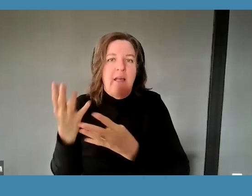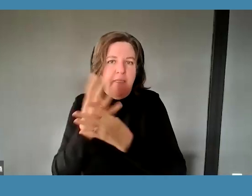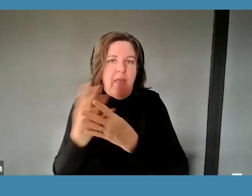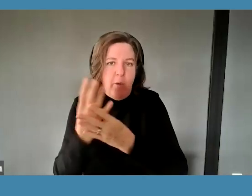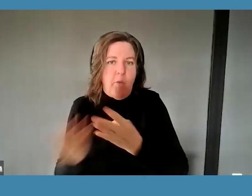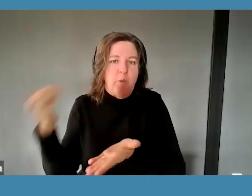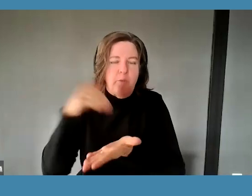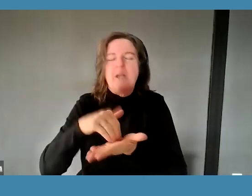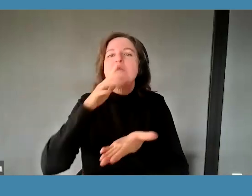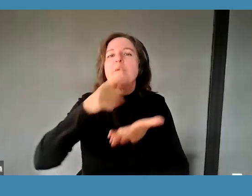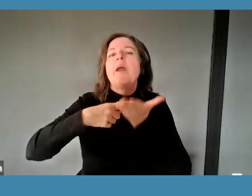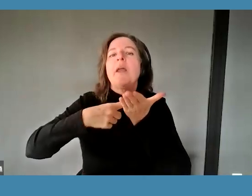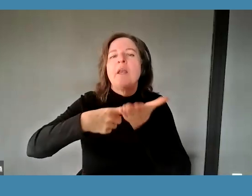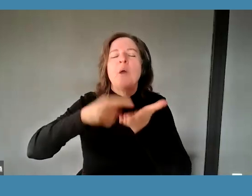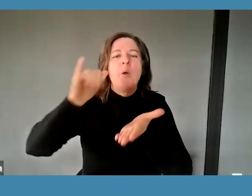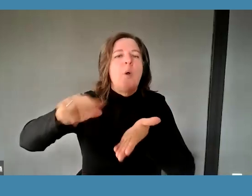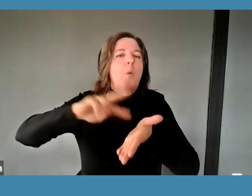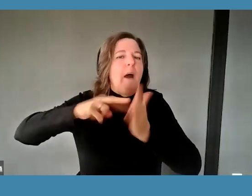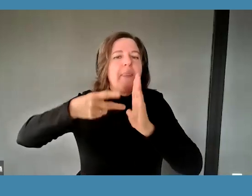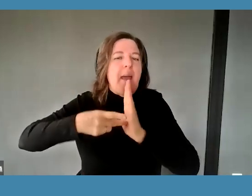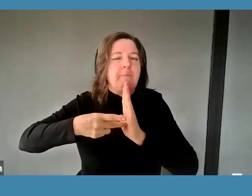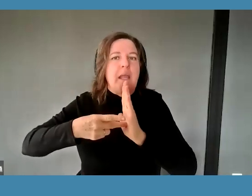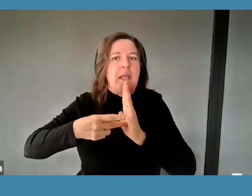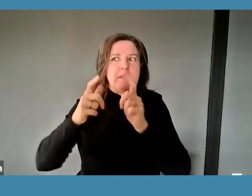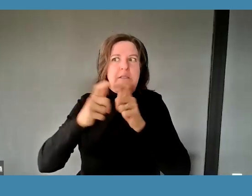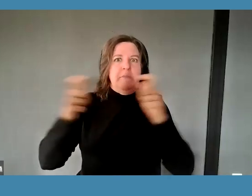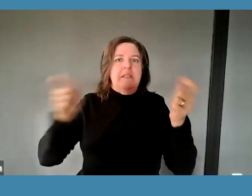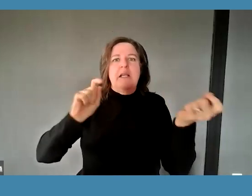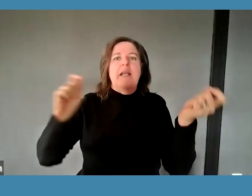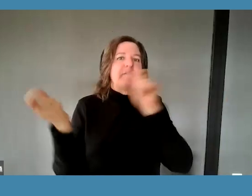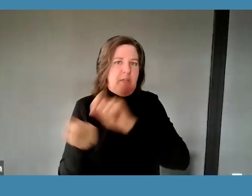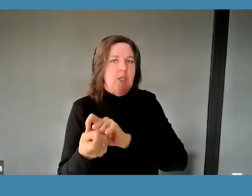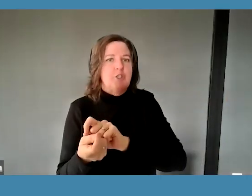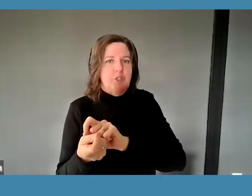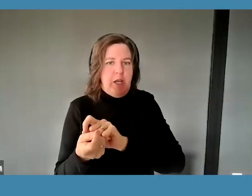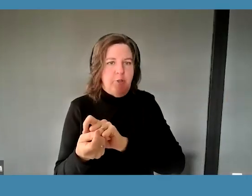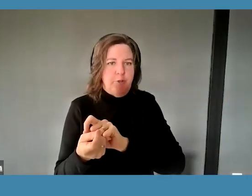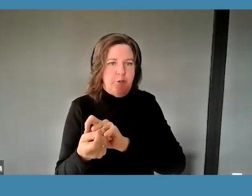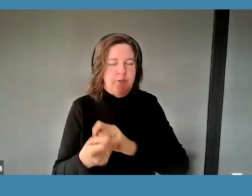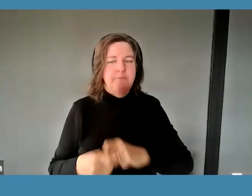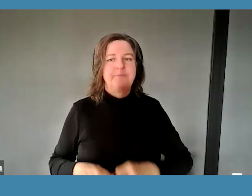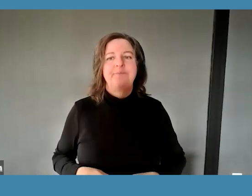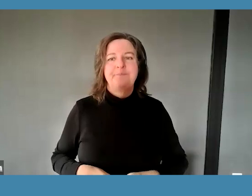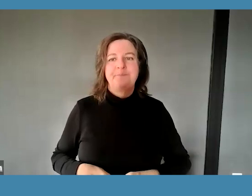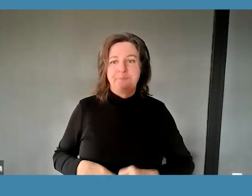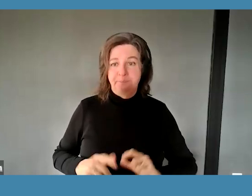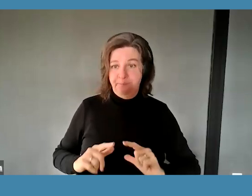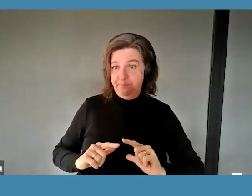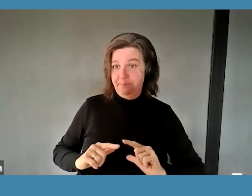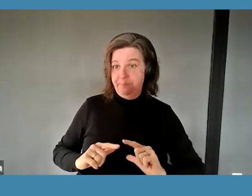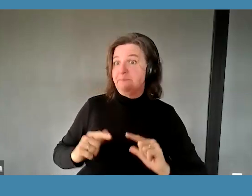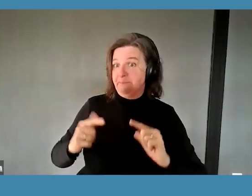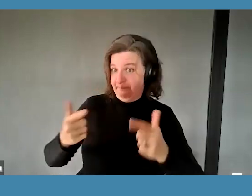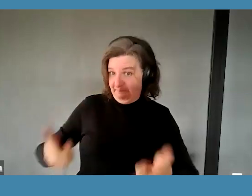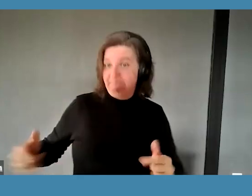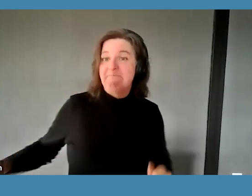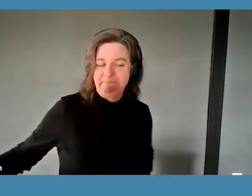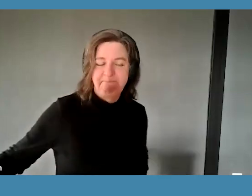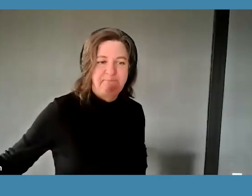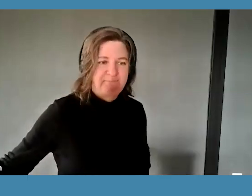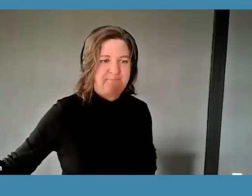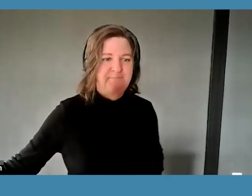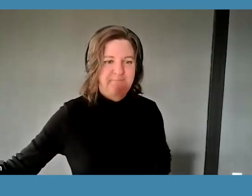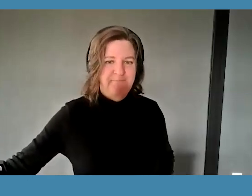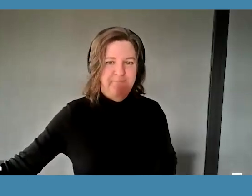means exactly, what is considered a significant change. But if you were initially placed in the higher